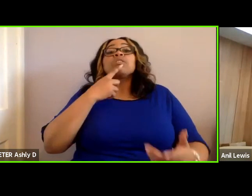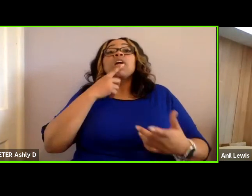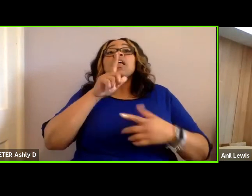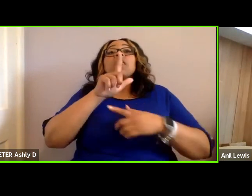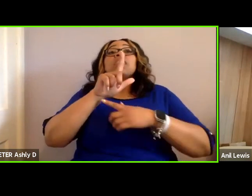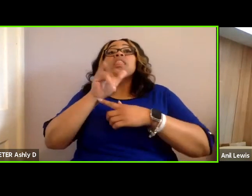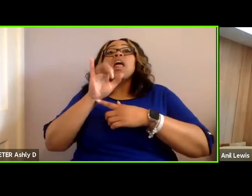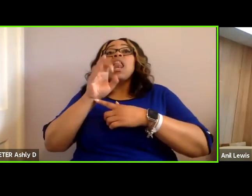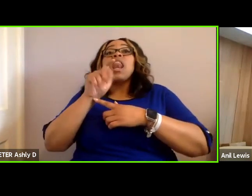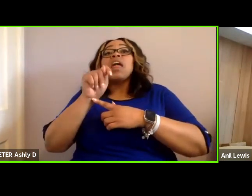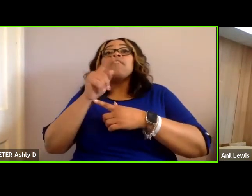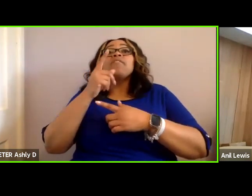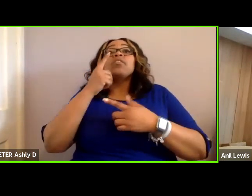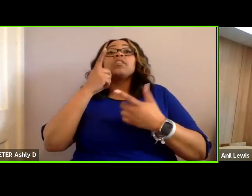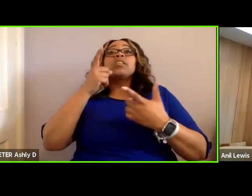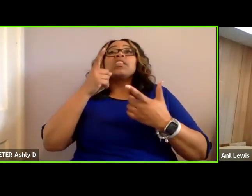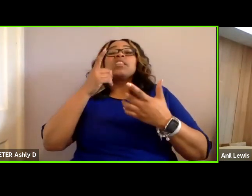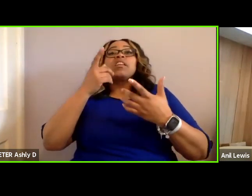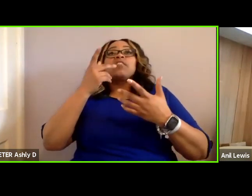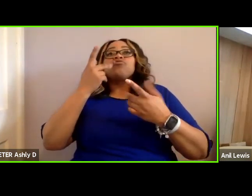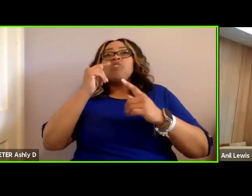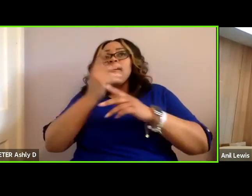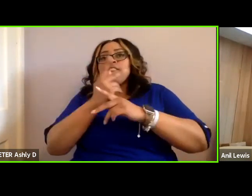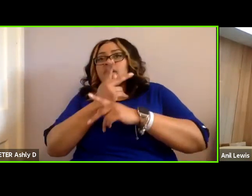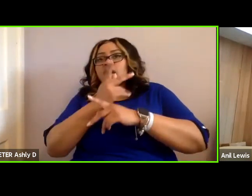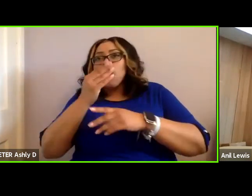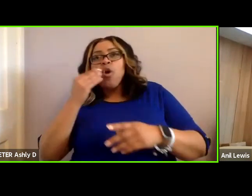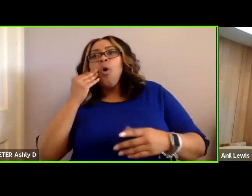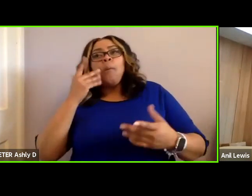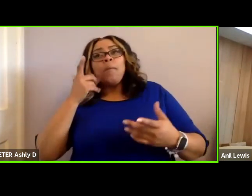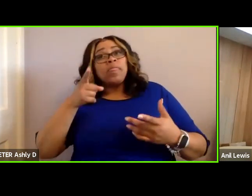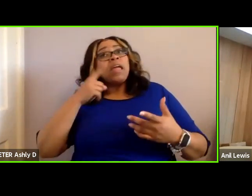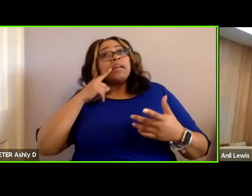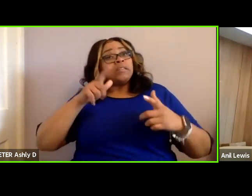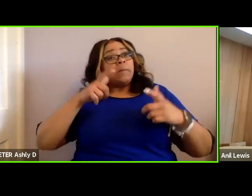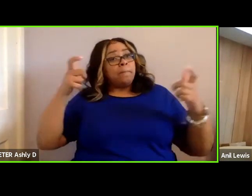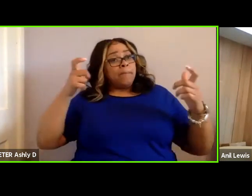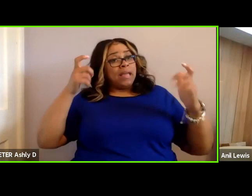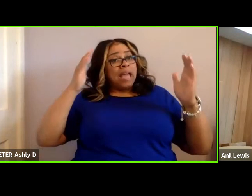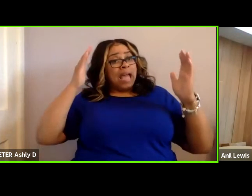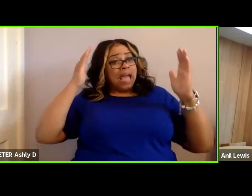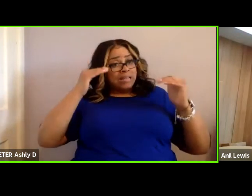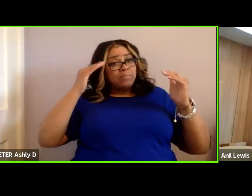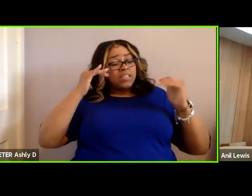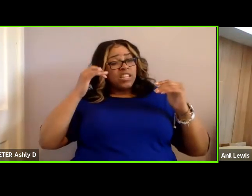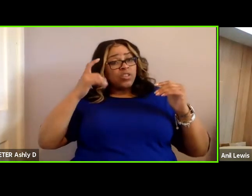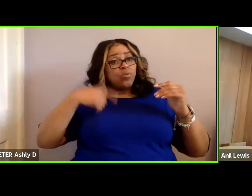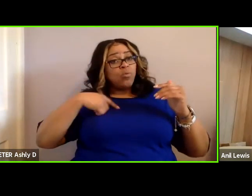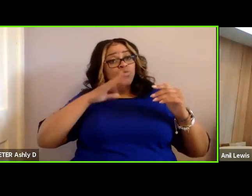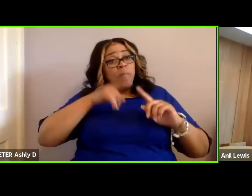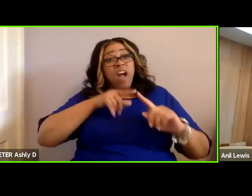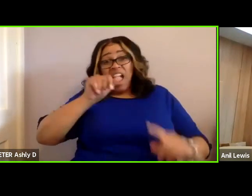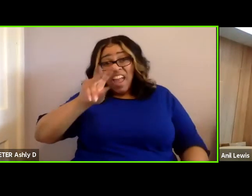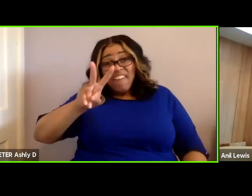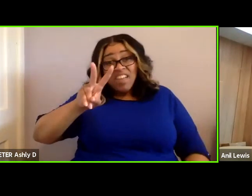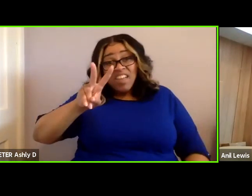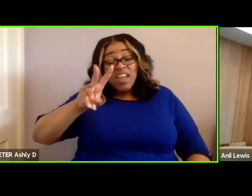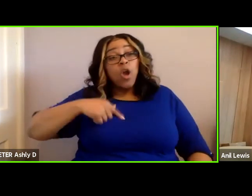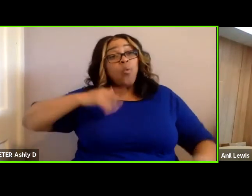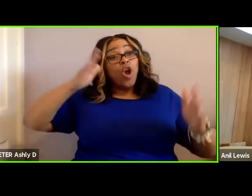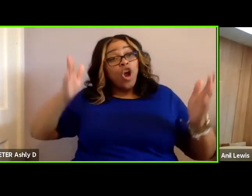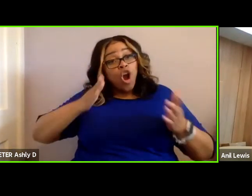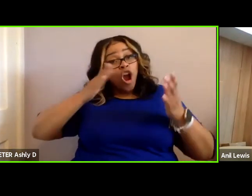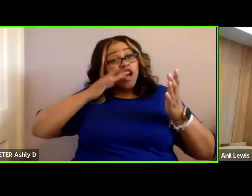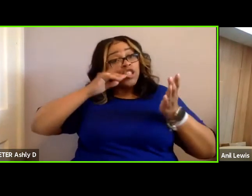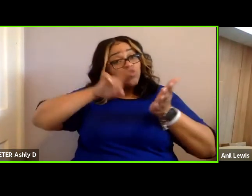person orient themselves in the home. I think that's a big, broad expectation when we're talking about AV. We encourage our researchers,